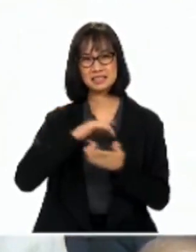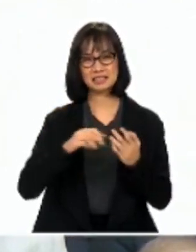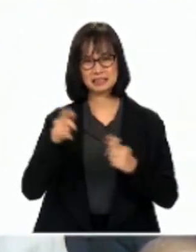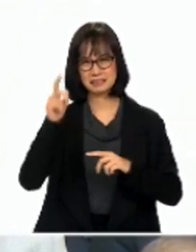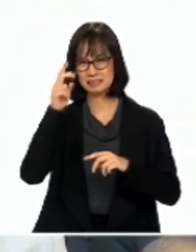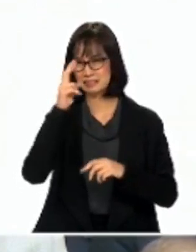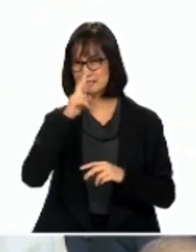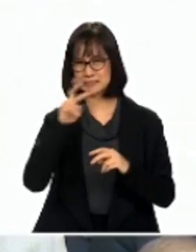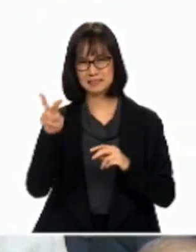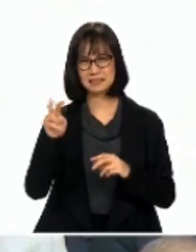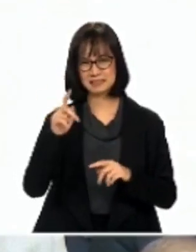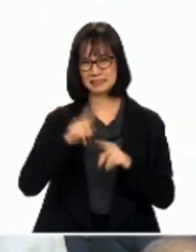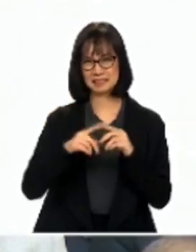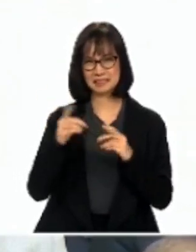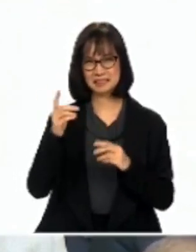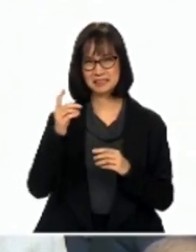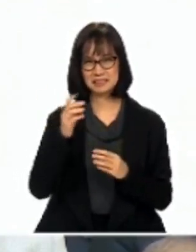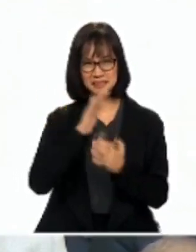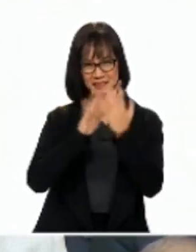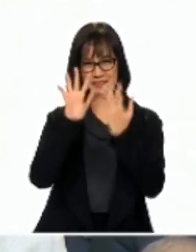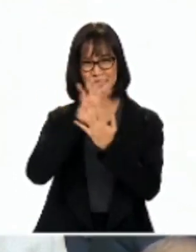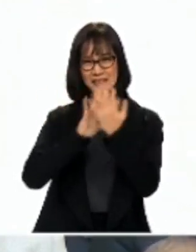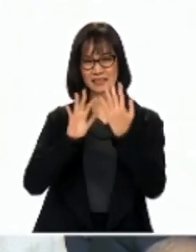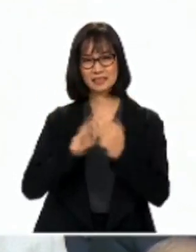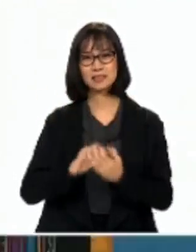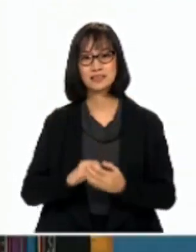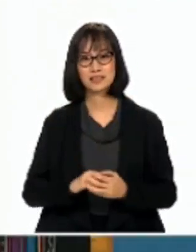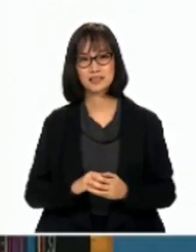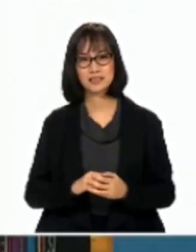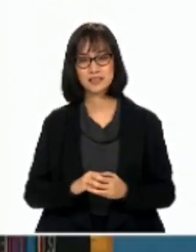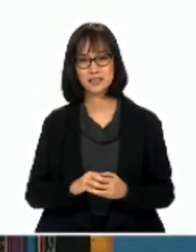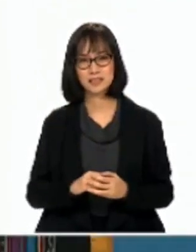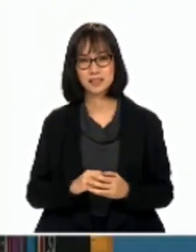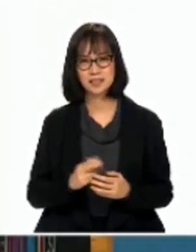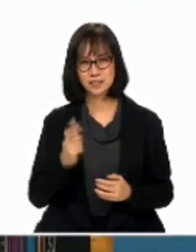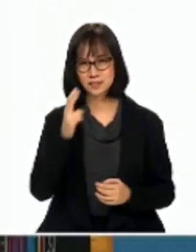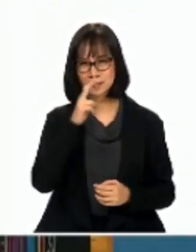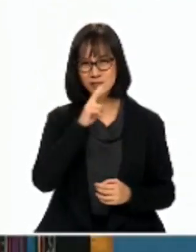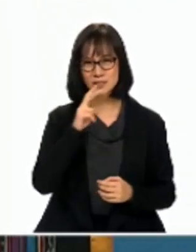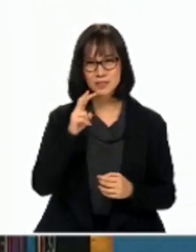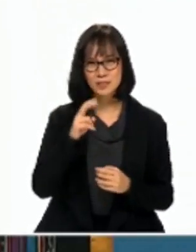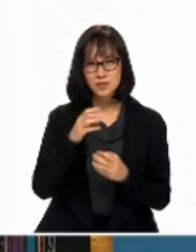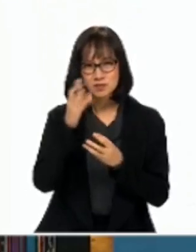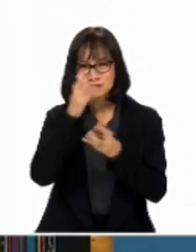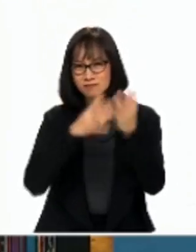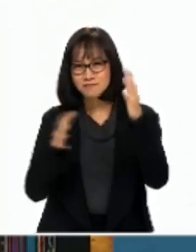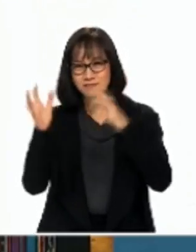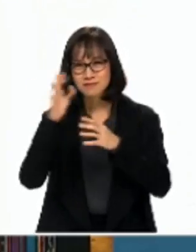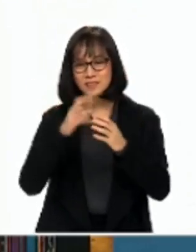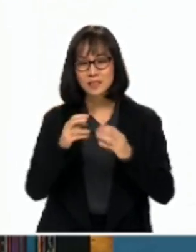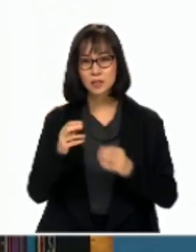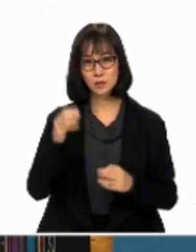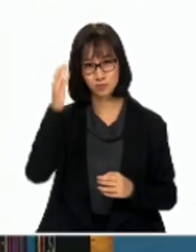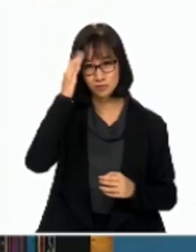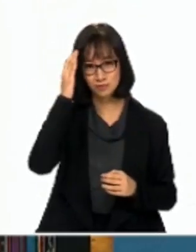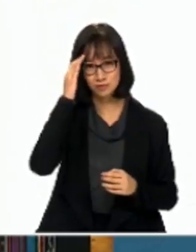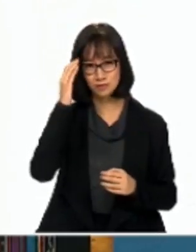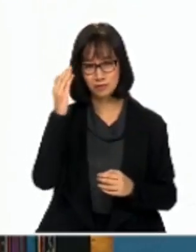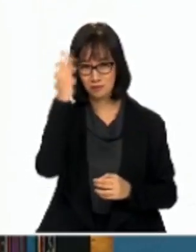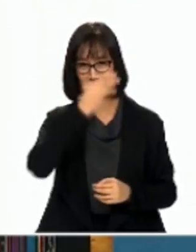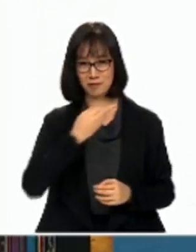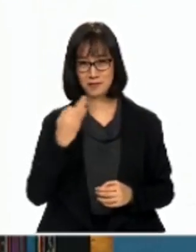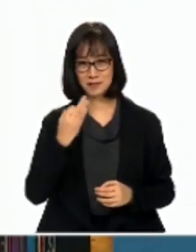inside. You have to wade into a thick smoke to just recognize one. So that was when I